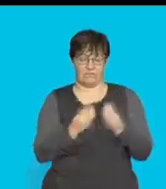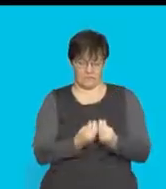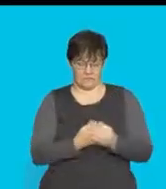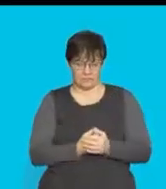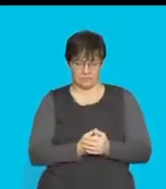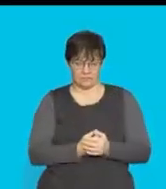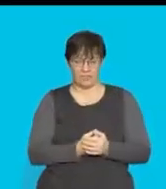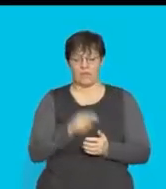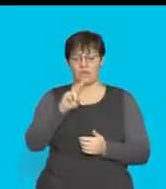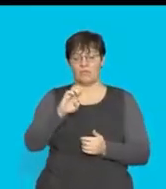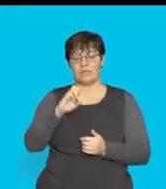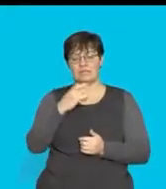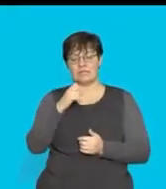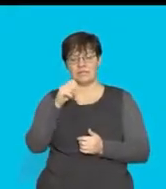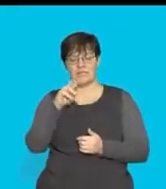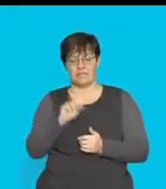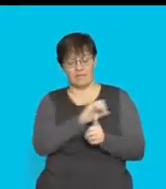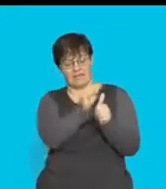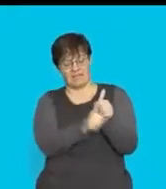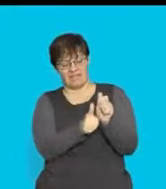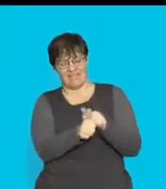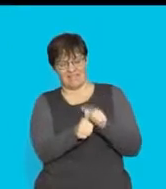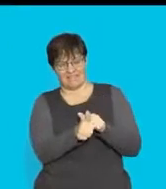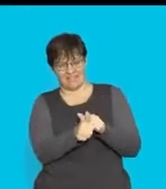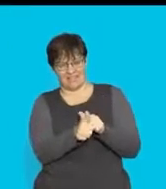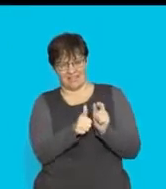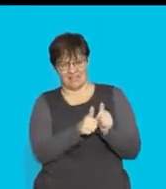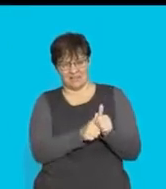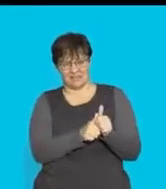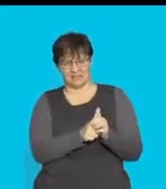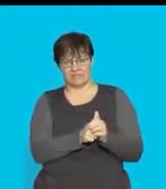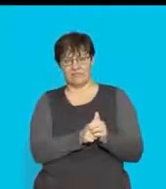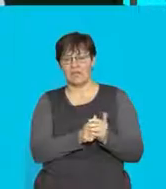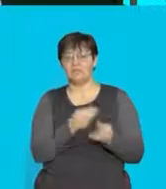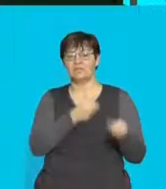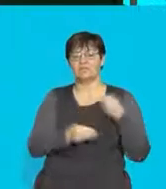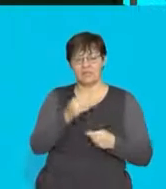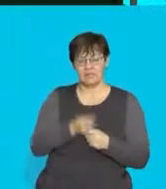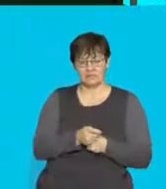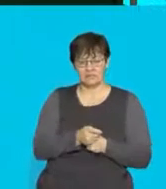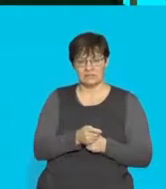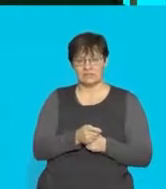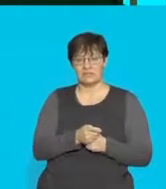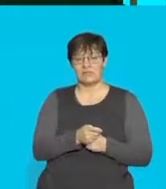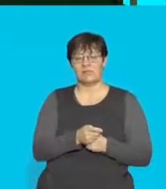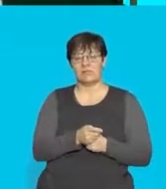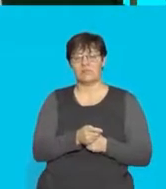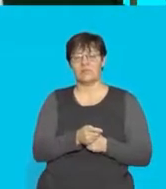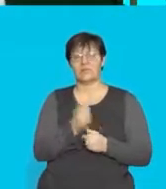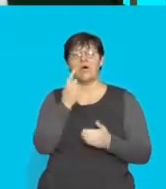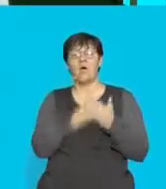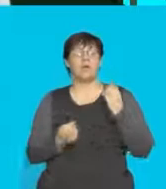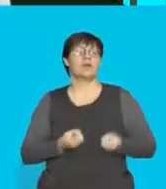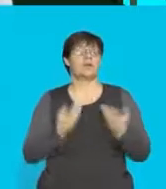got to understand what the word recessive means. And essentially the word recessive points to a trait or characteristic that is